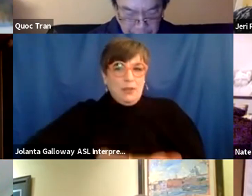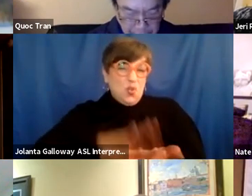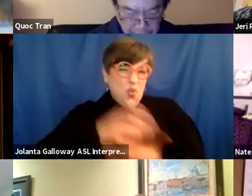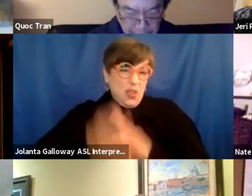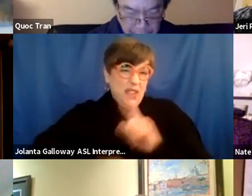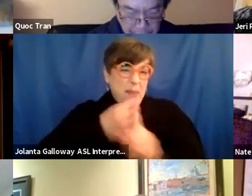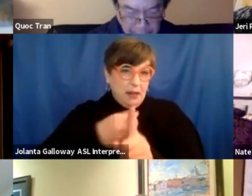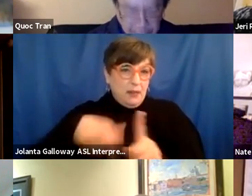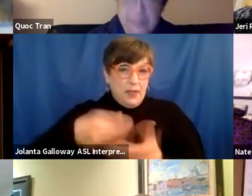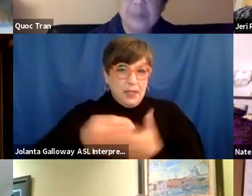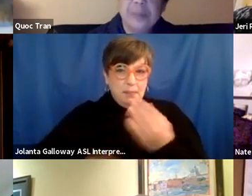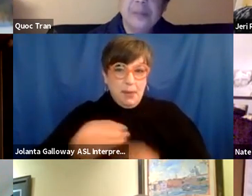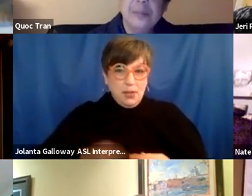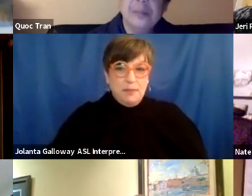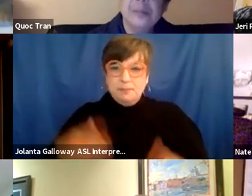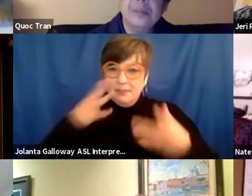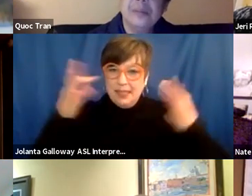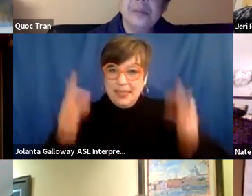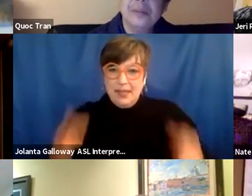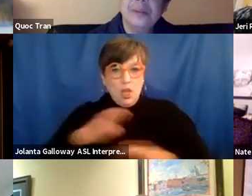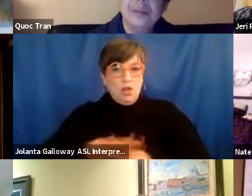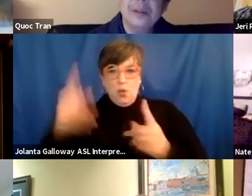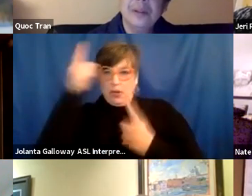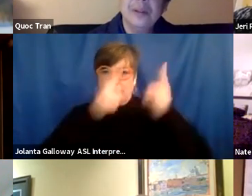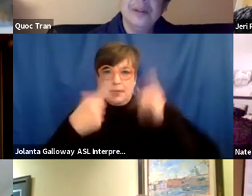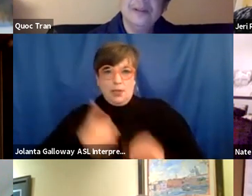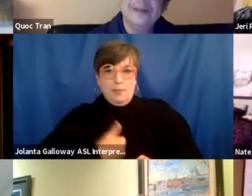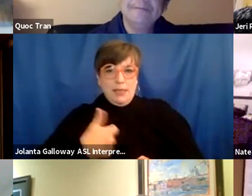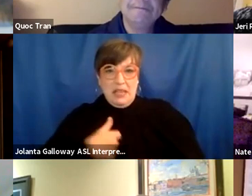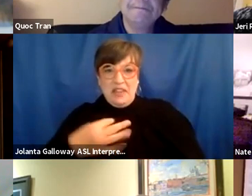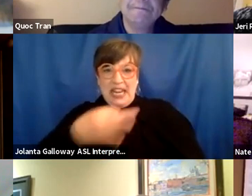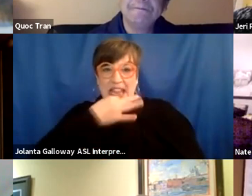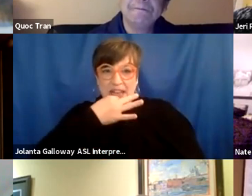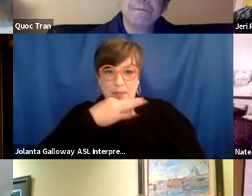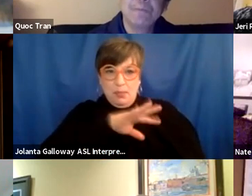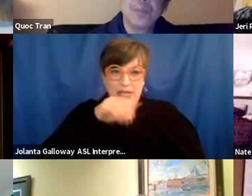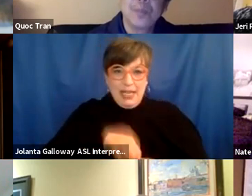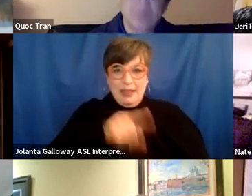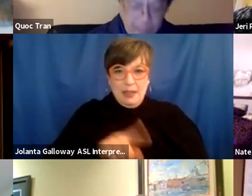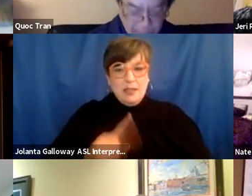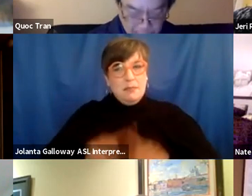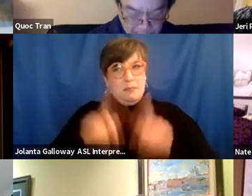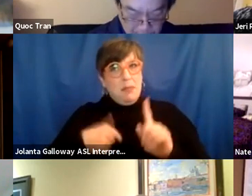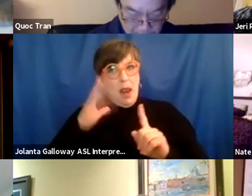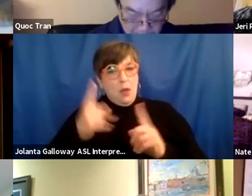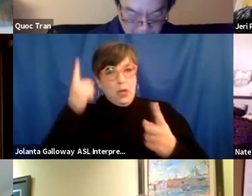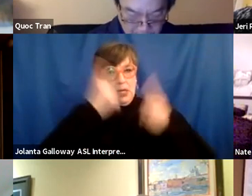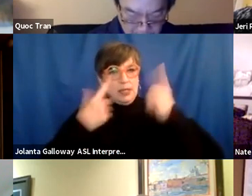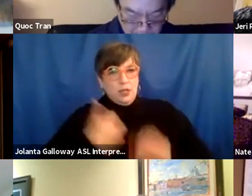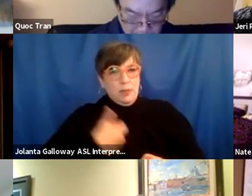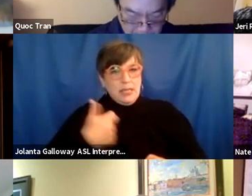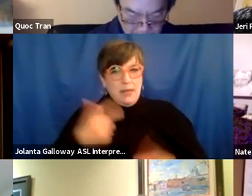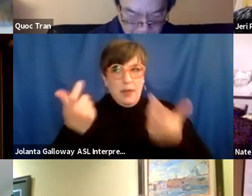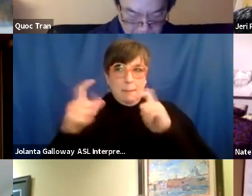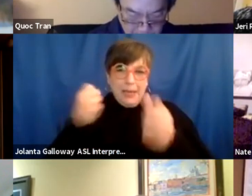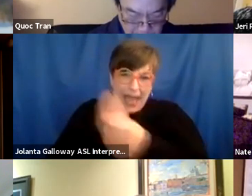have. I would definitely not consider myself an expert in this, but I would consider myself a huge